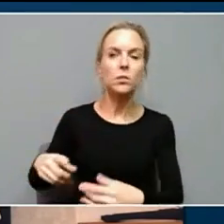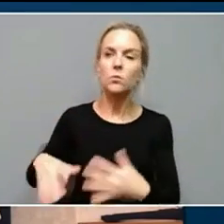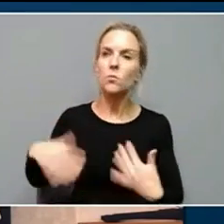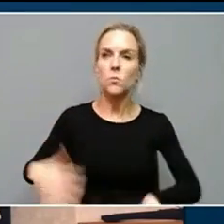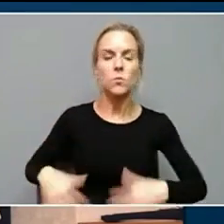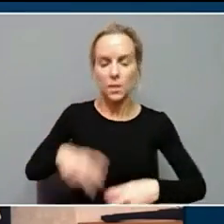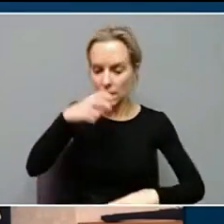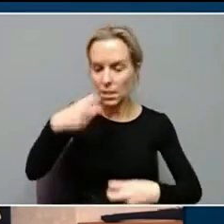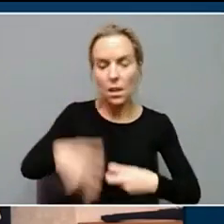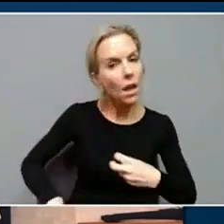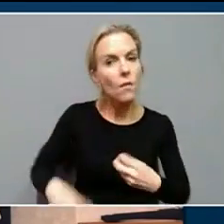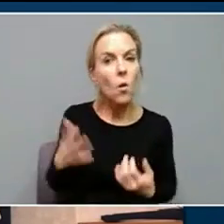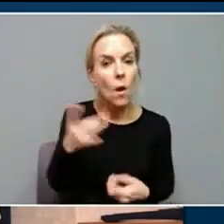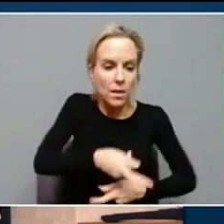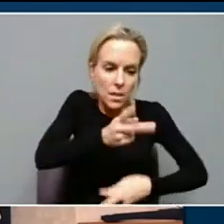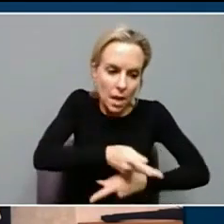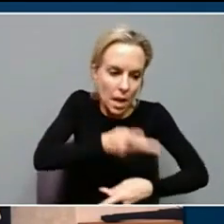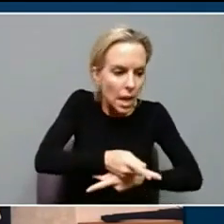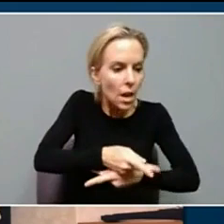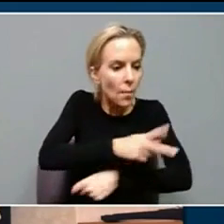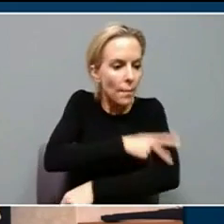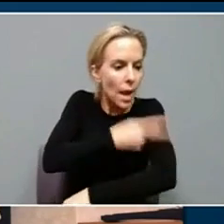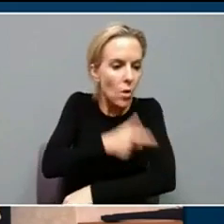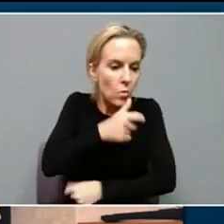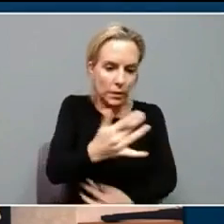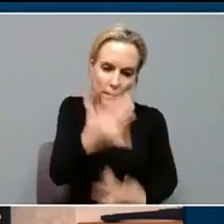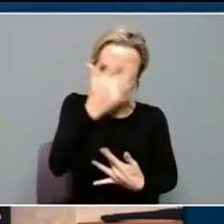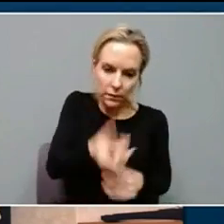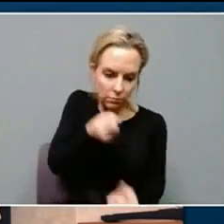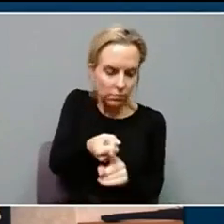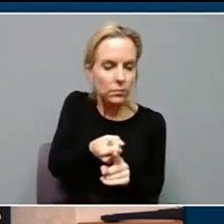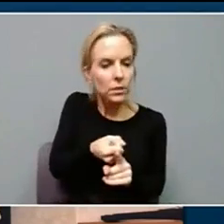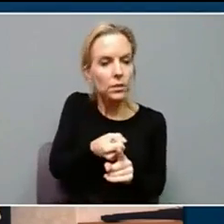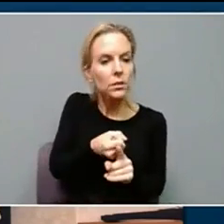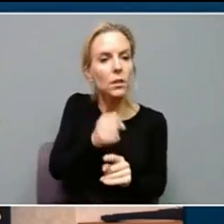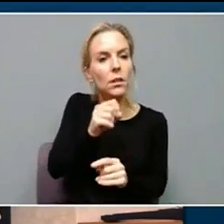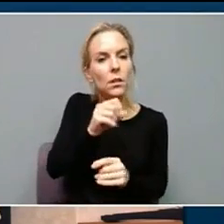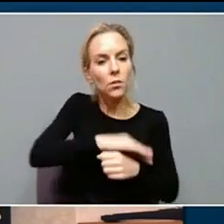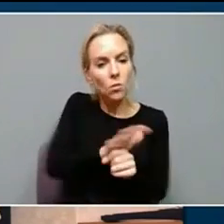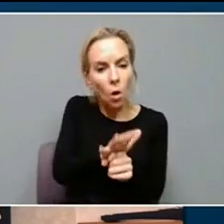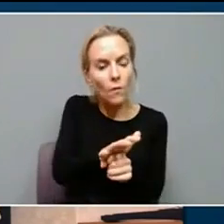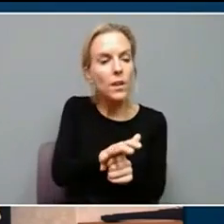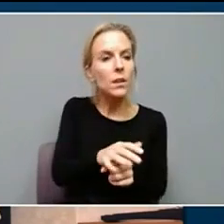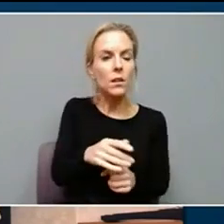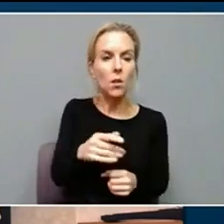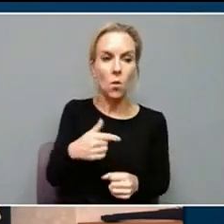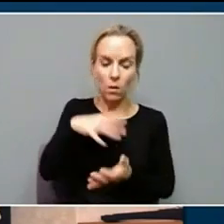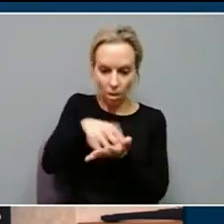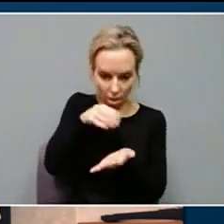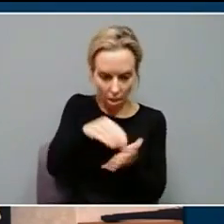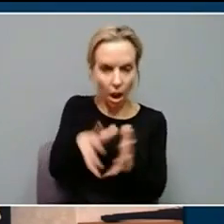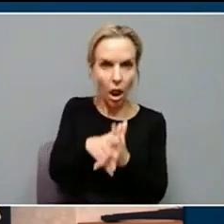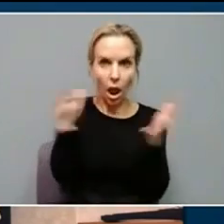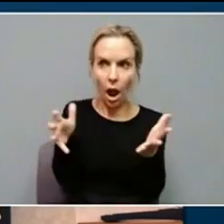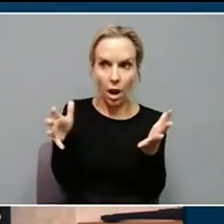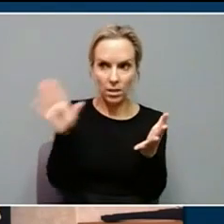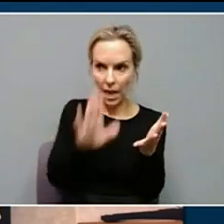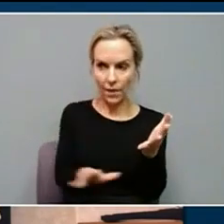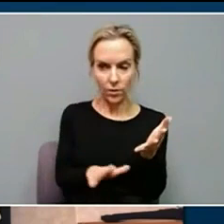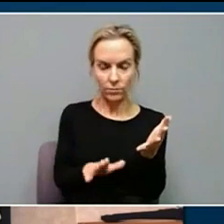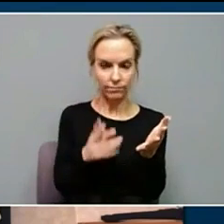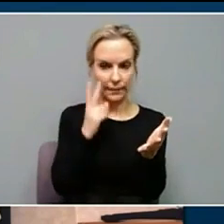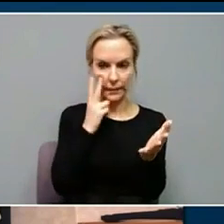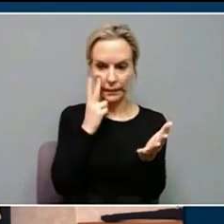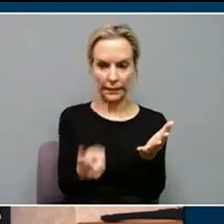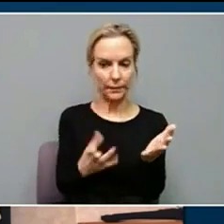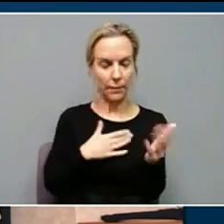of patients with COVID. We learned a lot because we'd never seen anything like this before. I thought last year